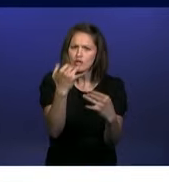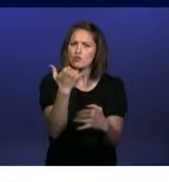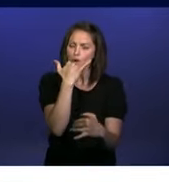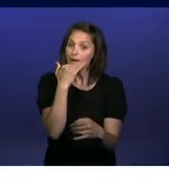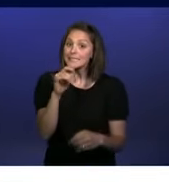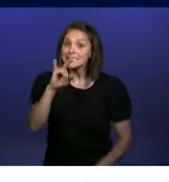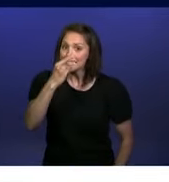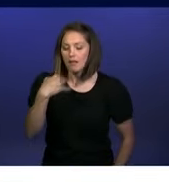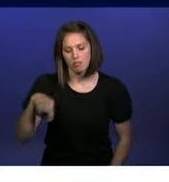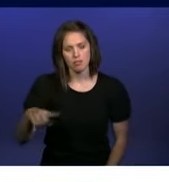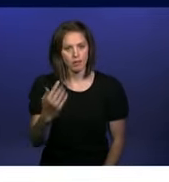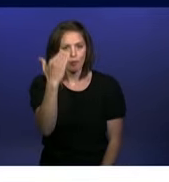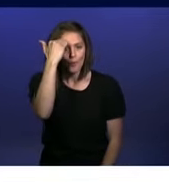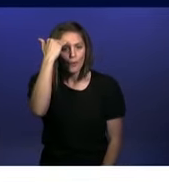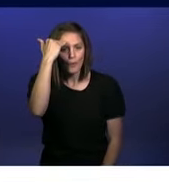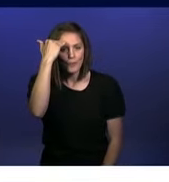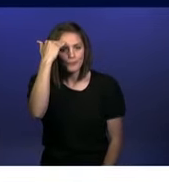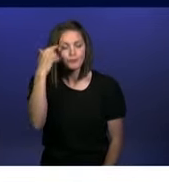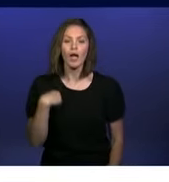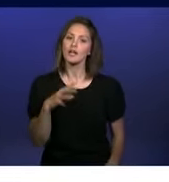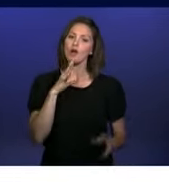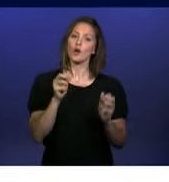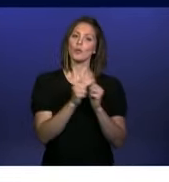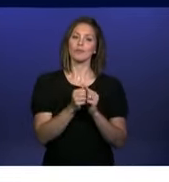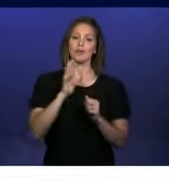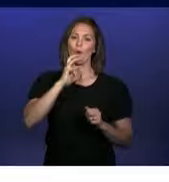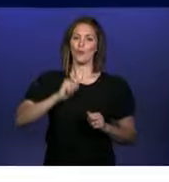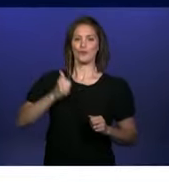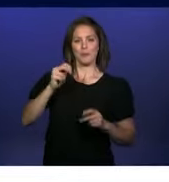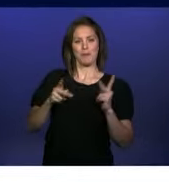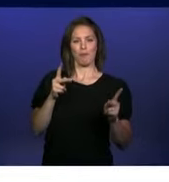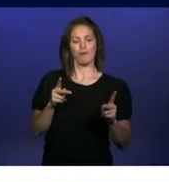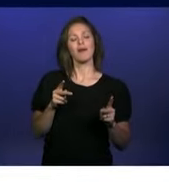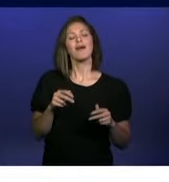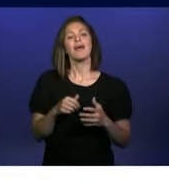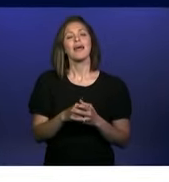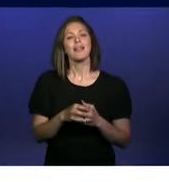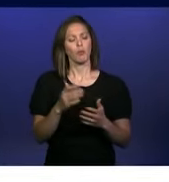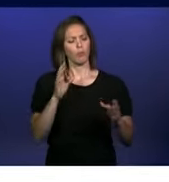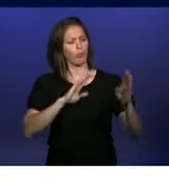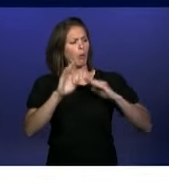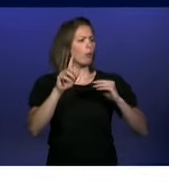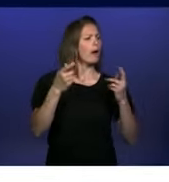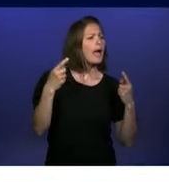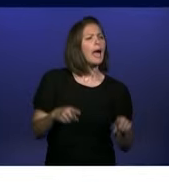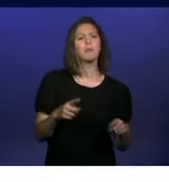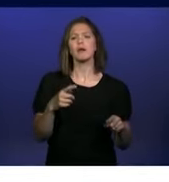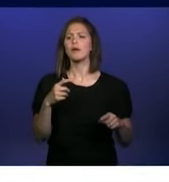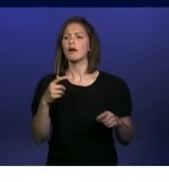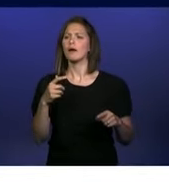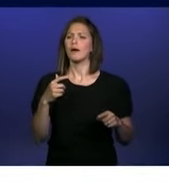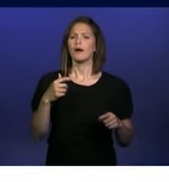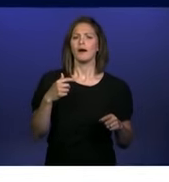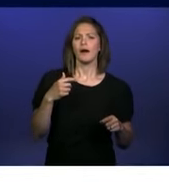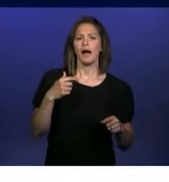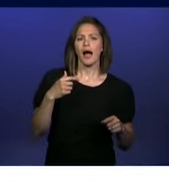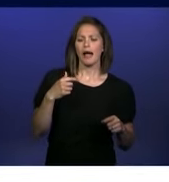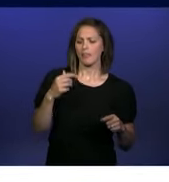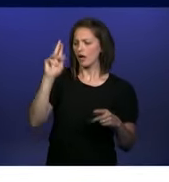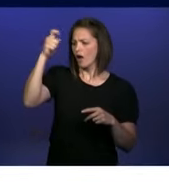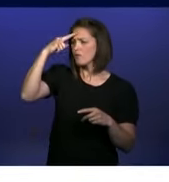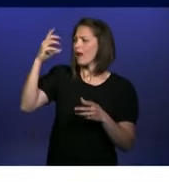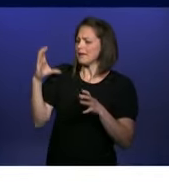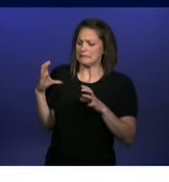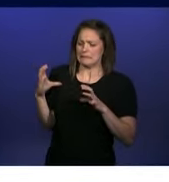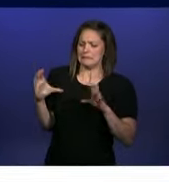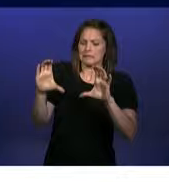when I talk to members of the baby boom generation, they sit around worrying about what's going to happen when they turn over the government to the rising generation. But I'll tell you